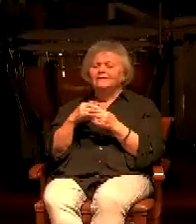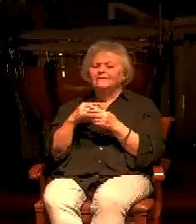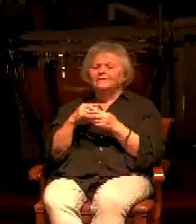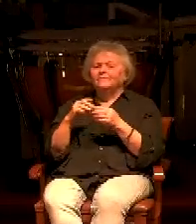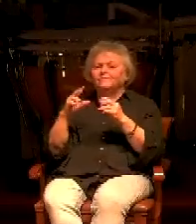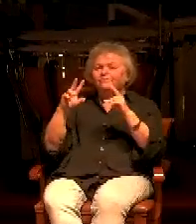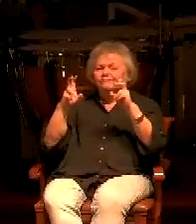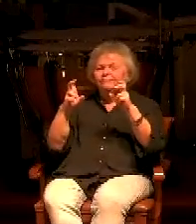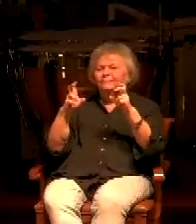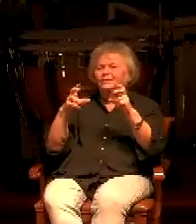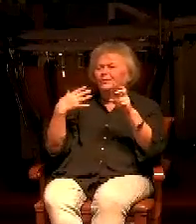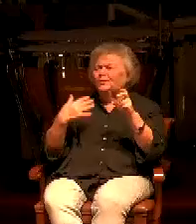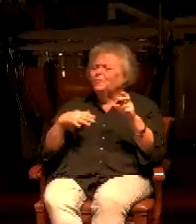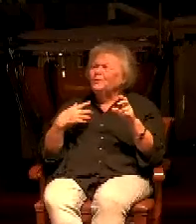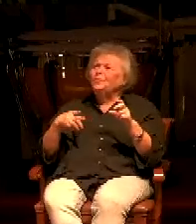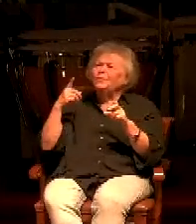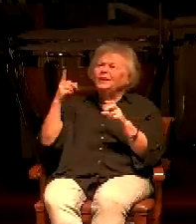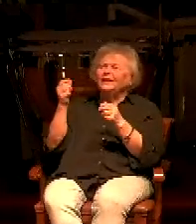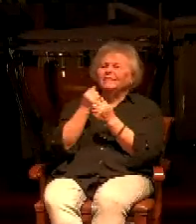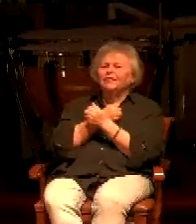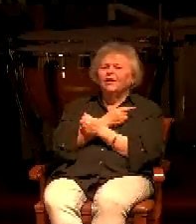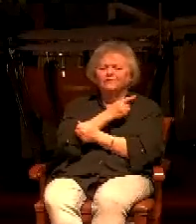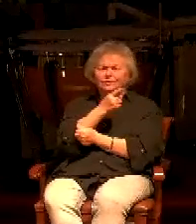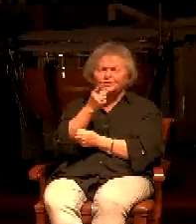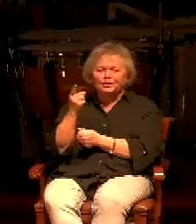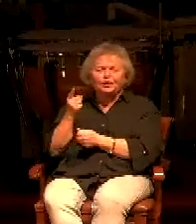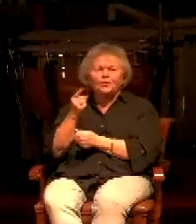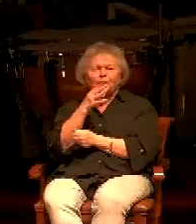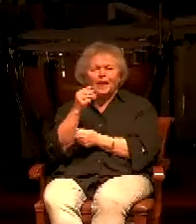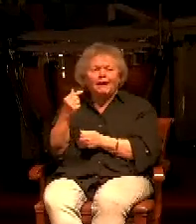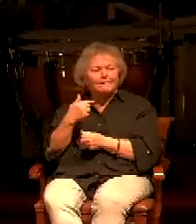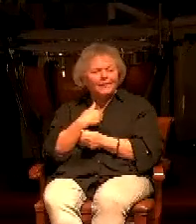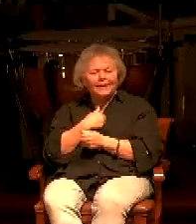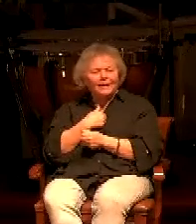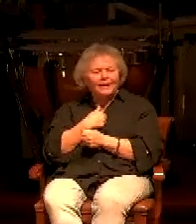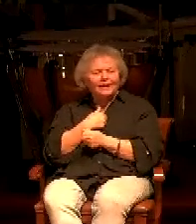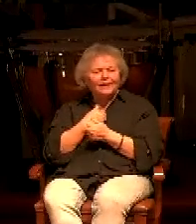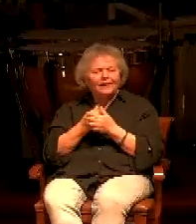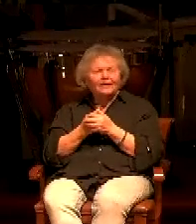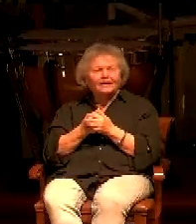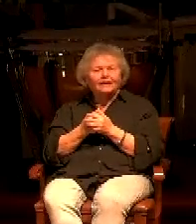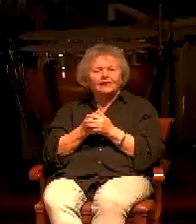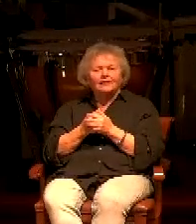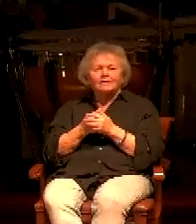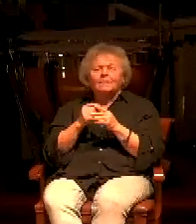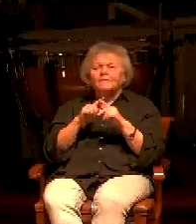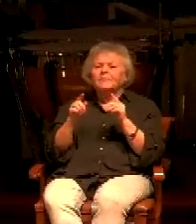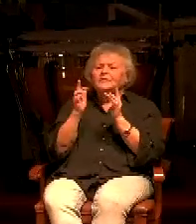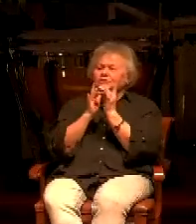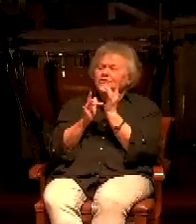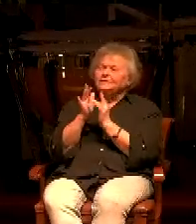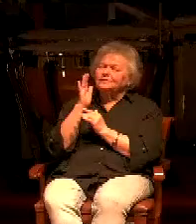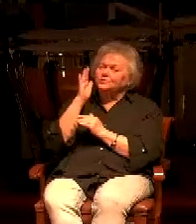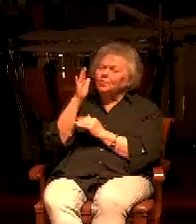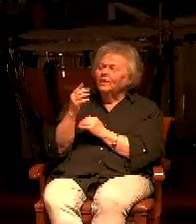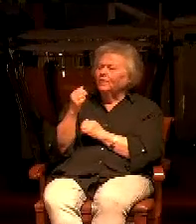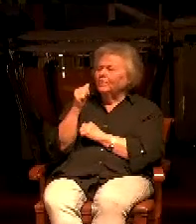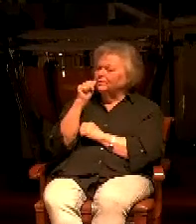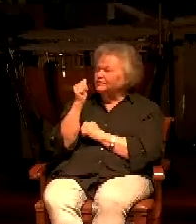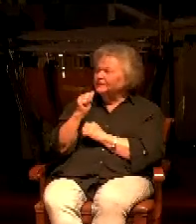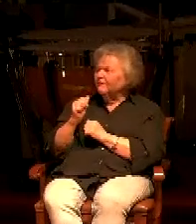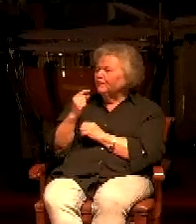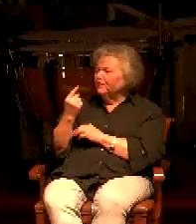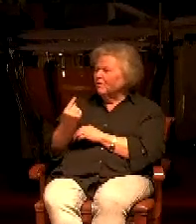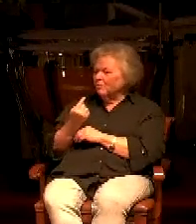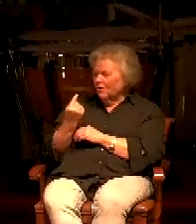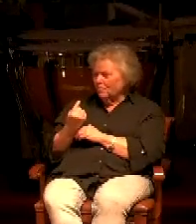me." The suffering of Jesus reminds me that he loves me, but he will suffer alone. He will suffer by